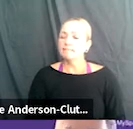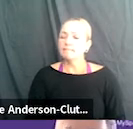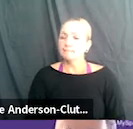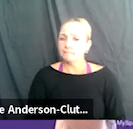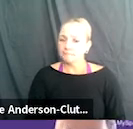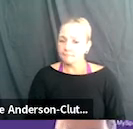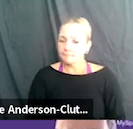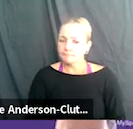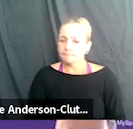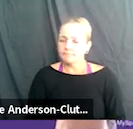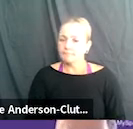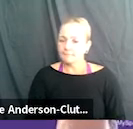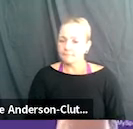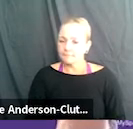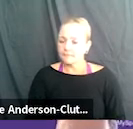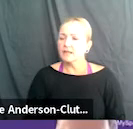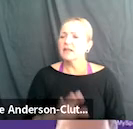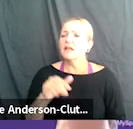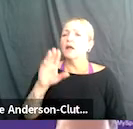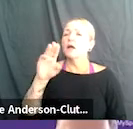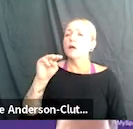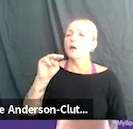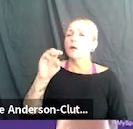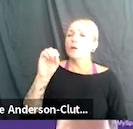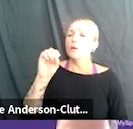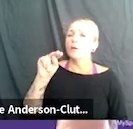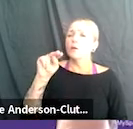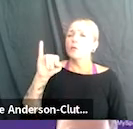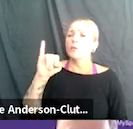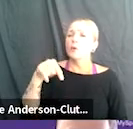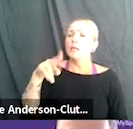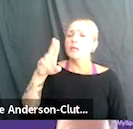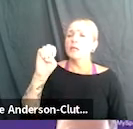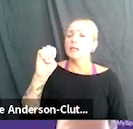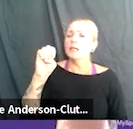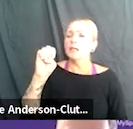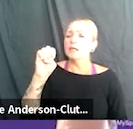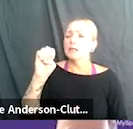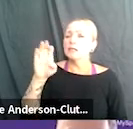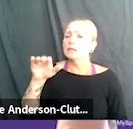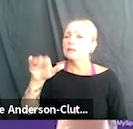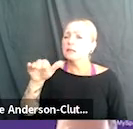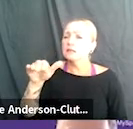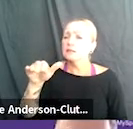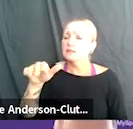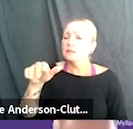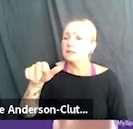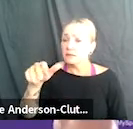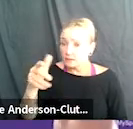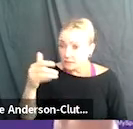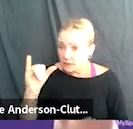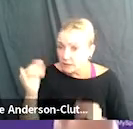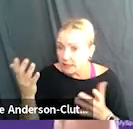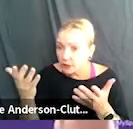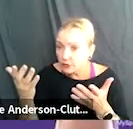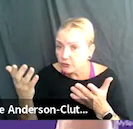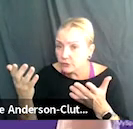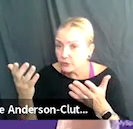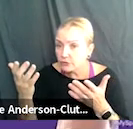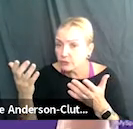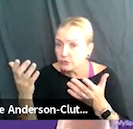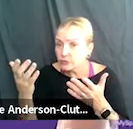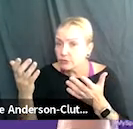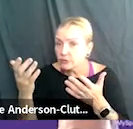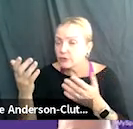slightly south of London, who you've been involved with. If you know who I'm talking about, I just wonder if you have any thoughts about that young man, that